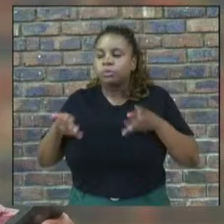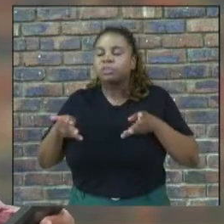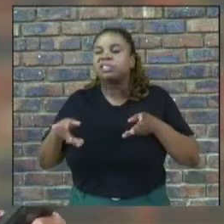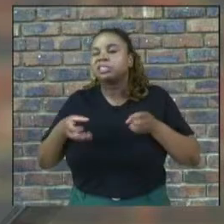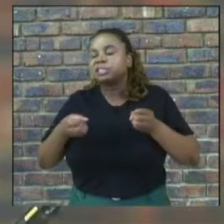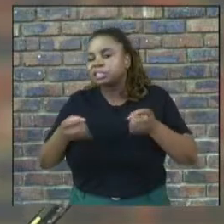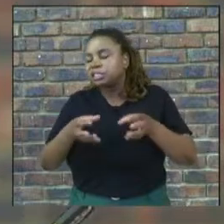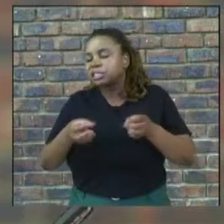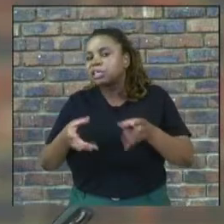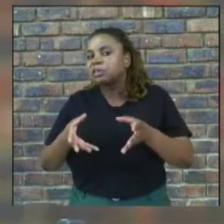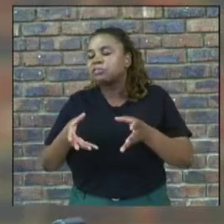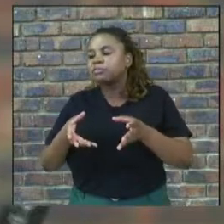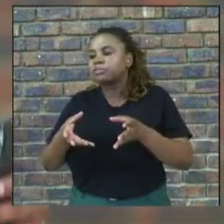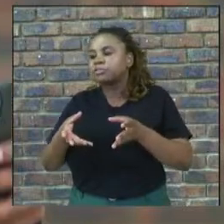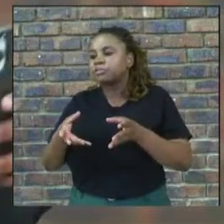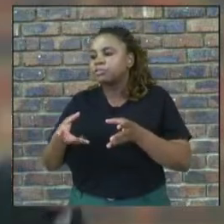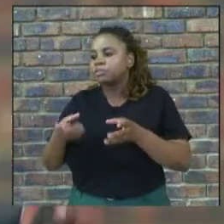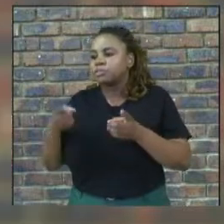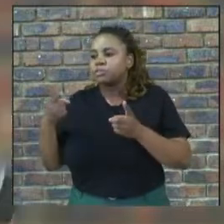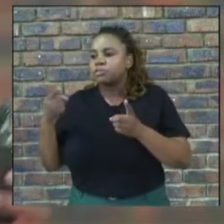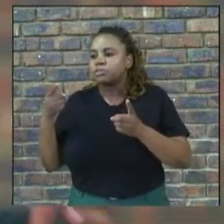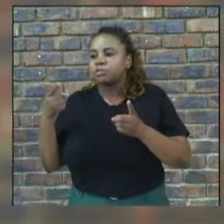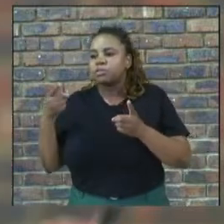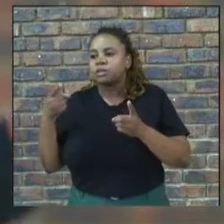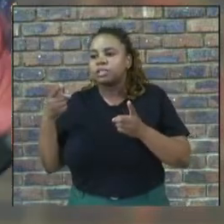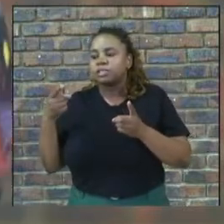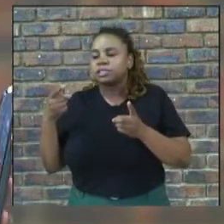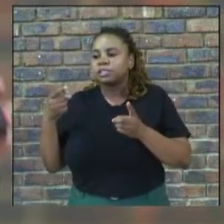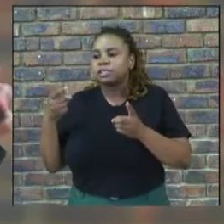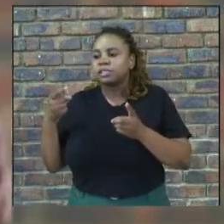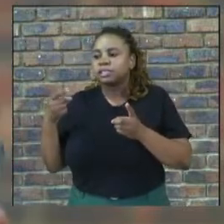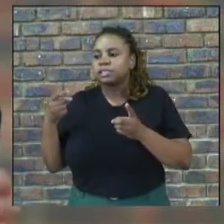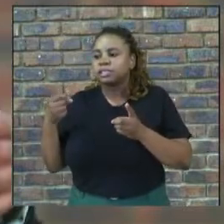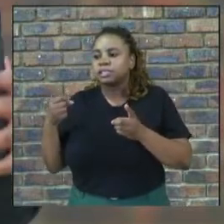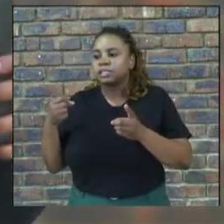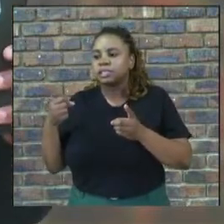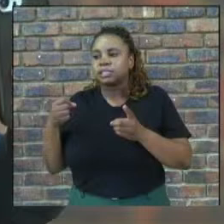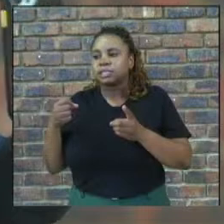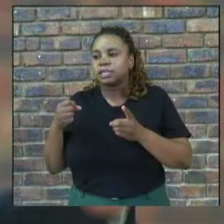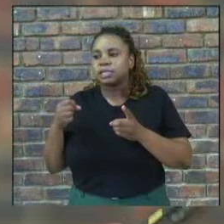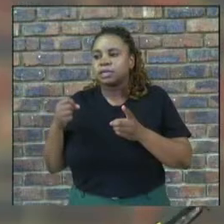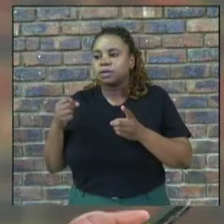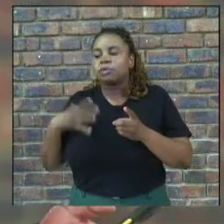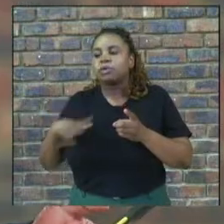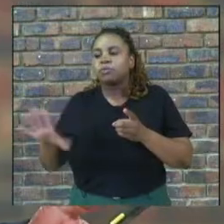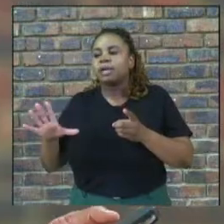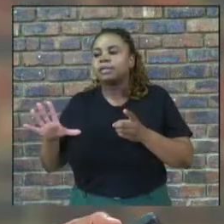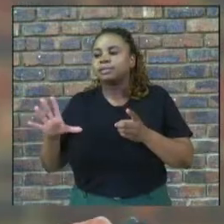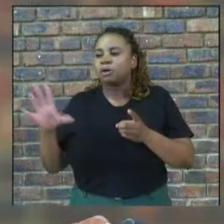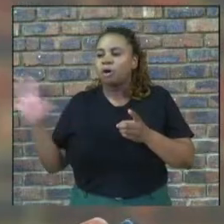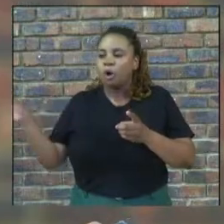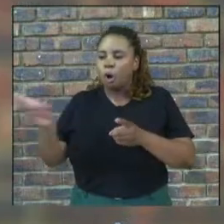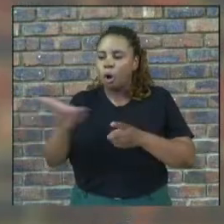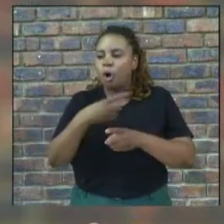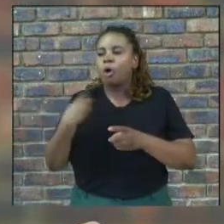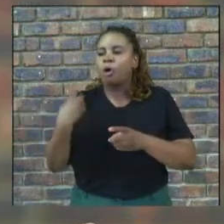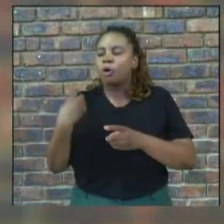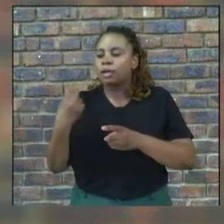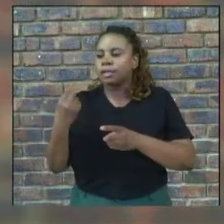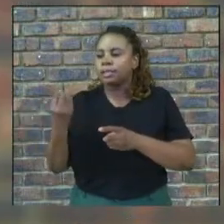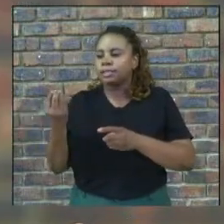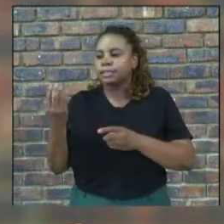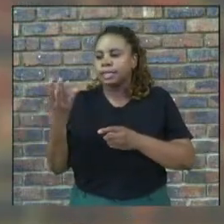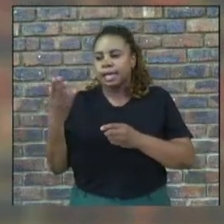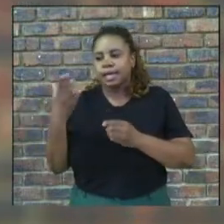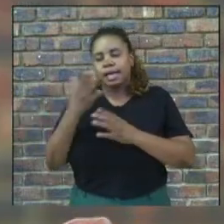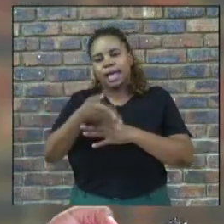not only at GP, multiple opportunities where people can actually access funding support.